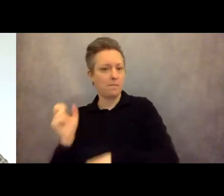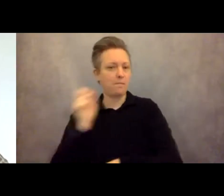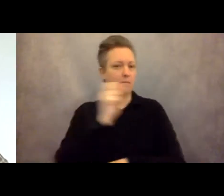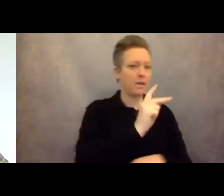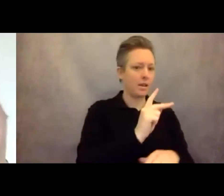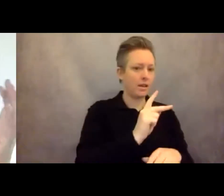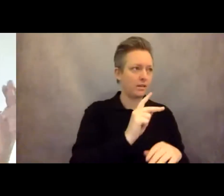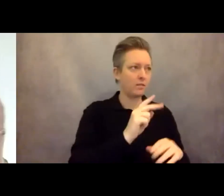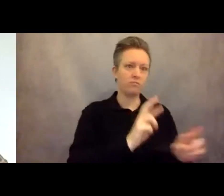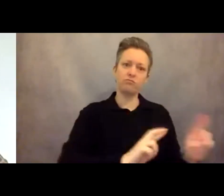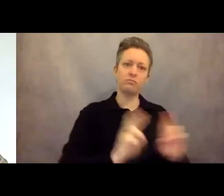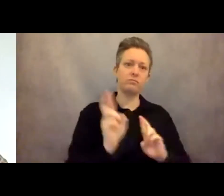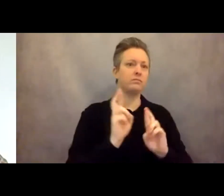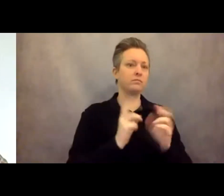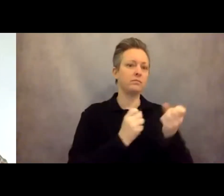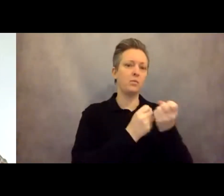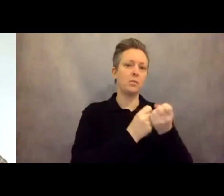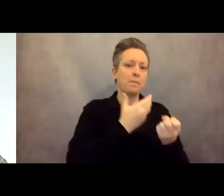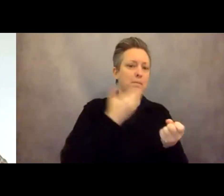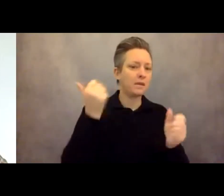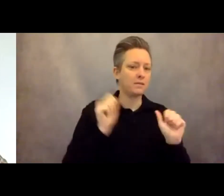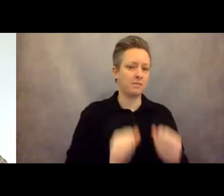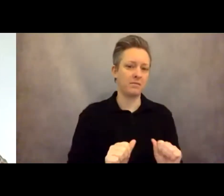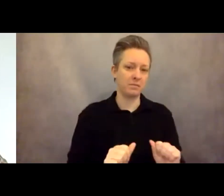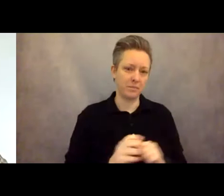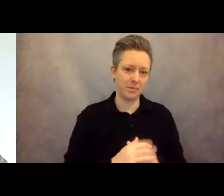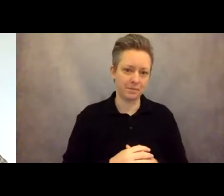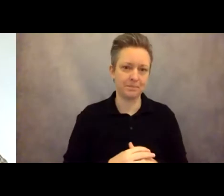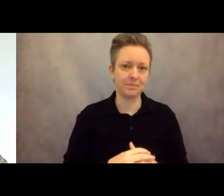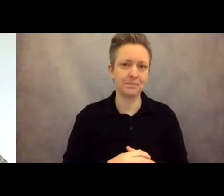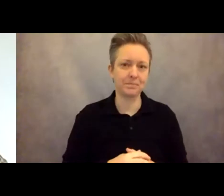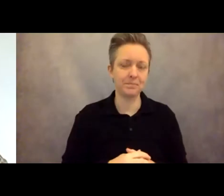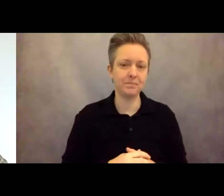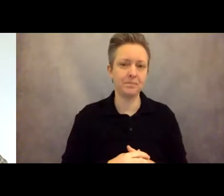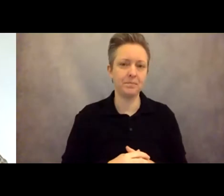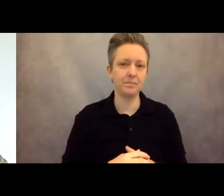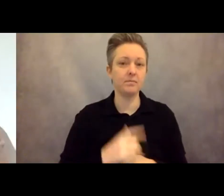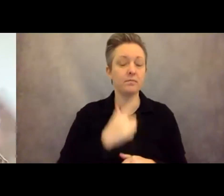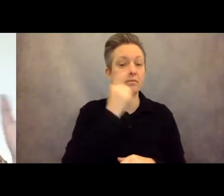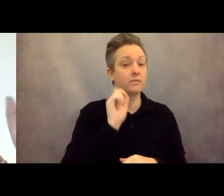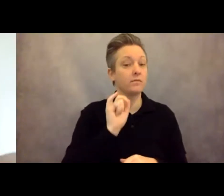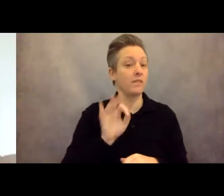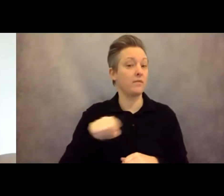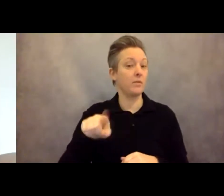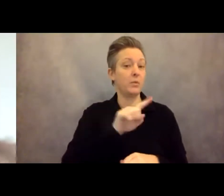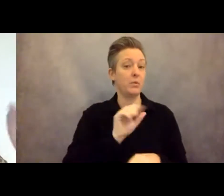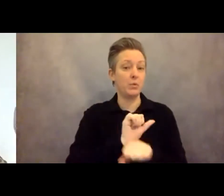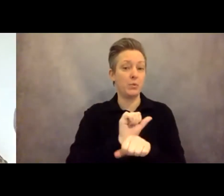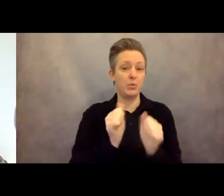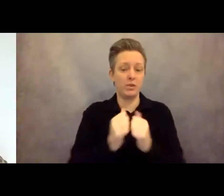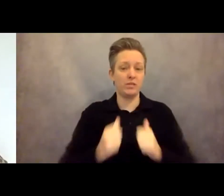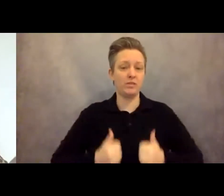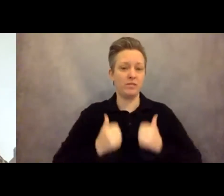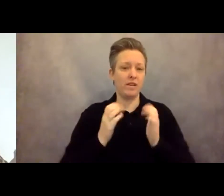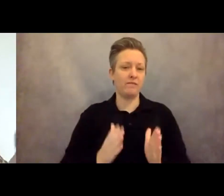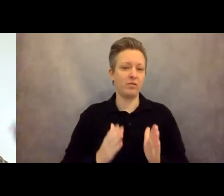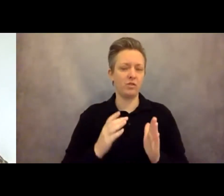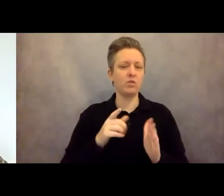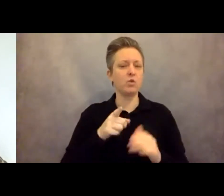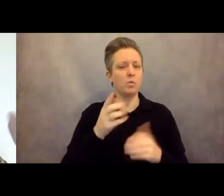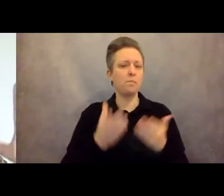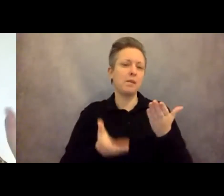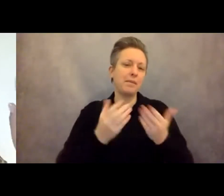much, if you think about it, even if you're working with survivors and you're like, oh, I'm going to skip my doctor's appointment, I'm going to skip